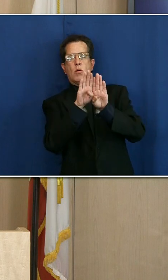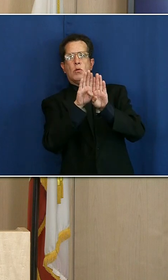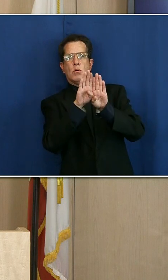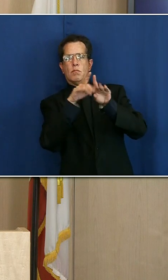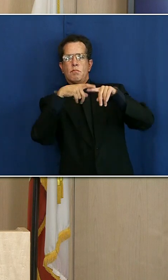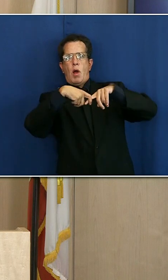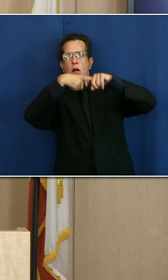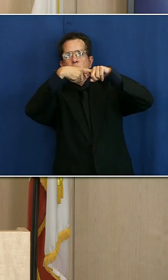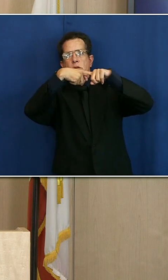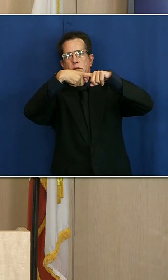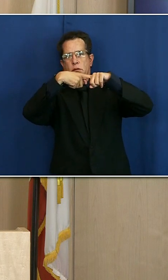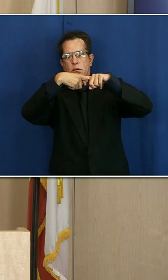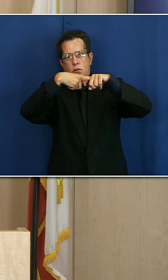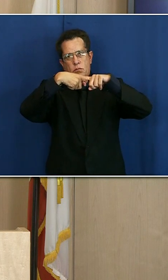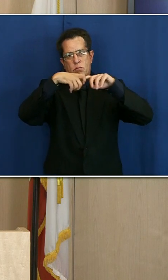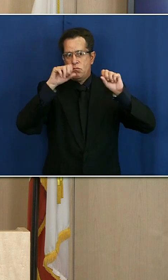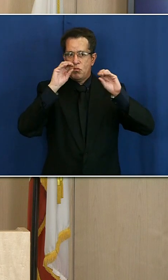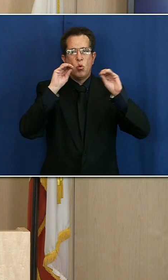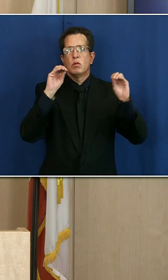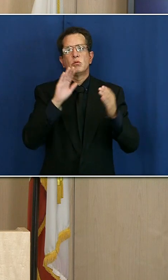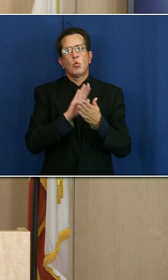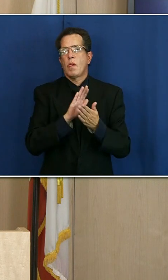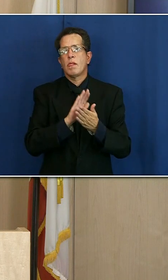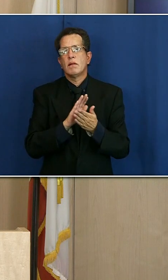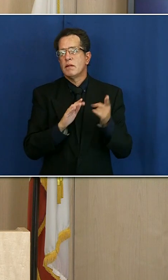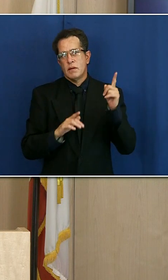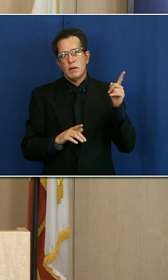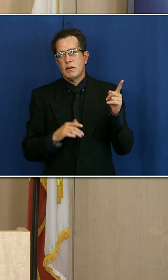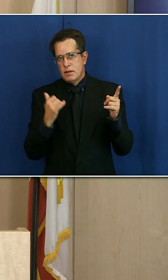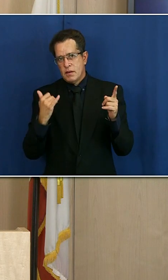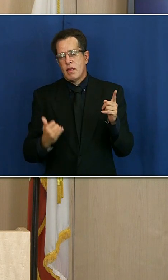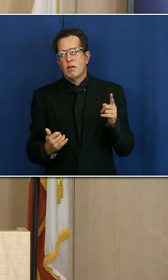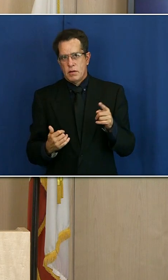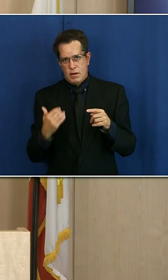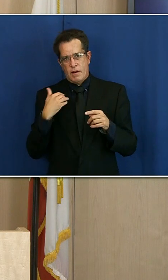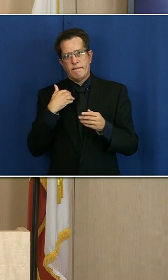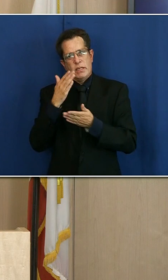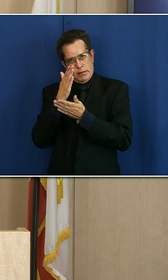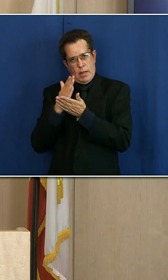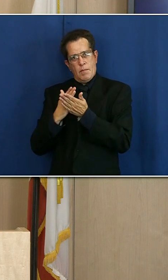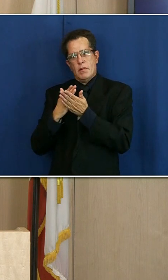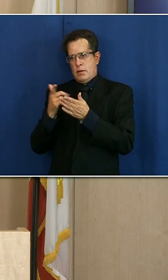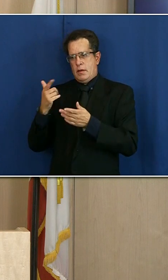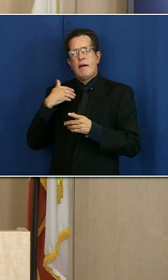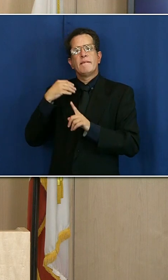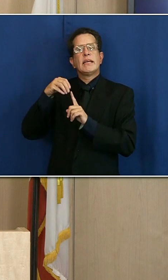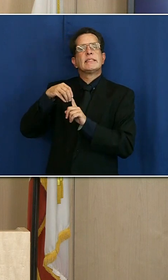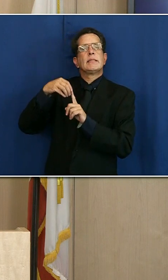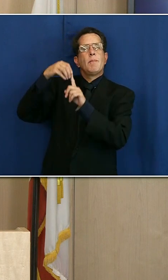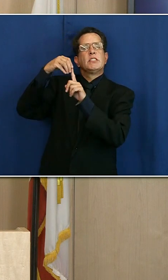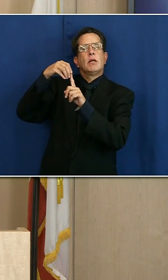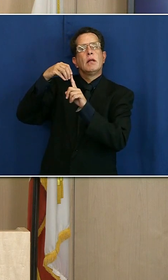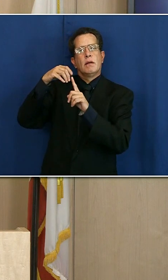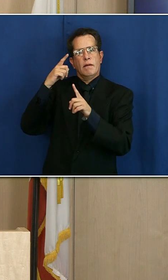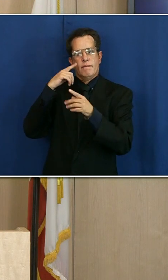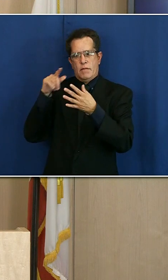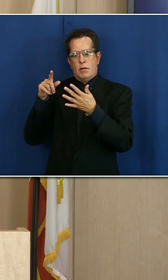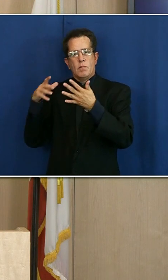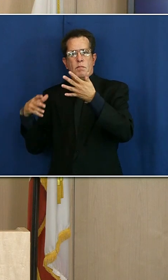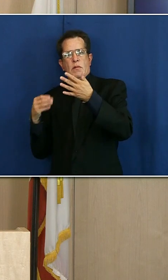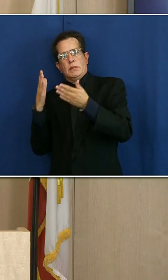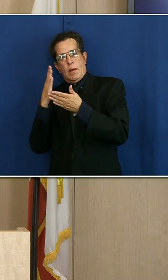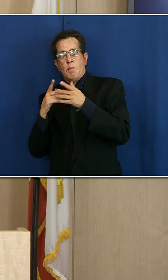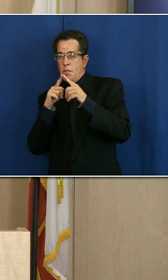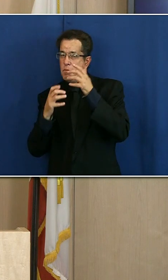pause. There's about 30 classes that have been included as being an exception within that pause. And for the